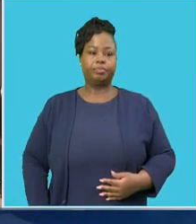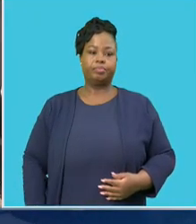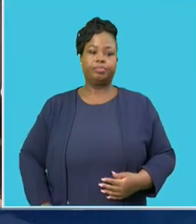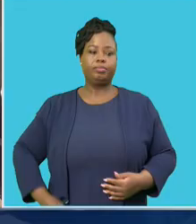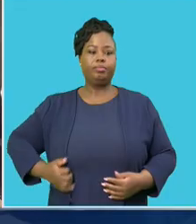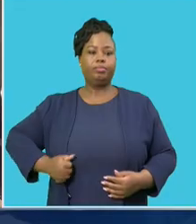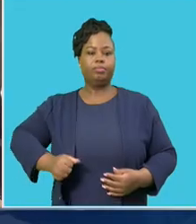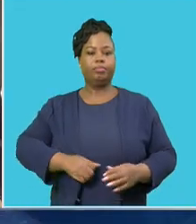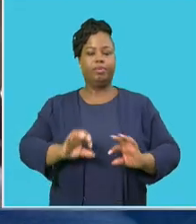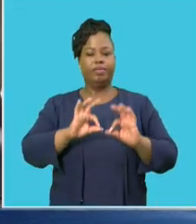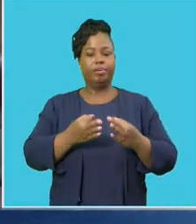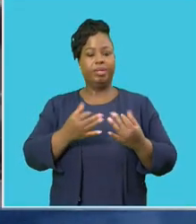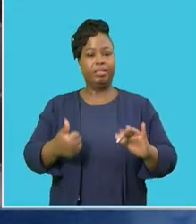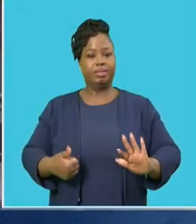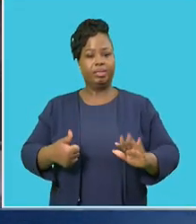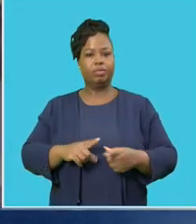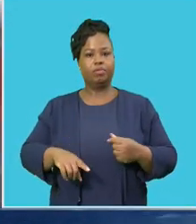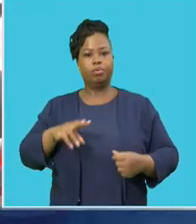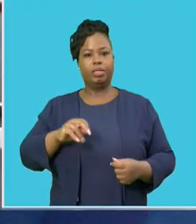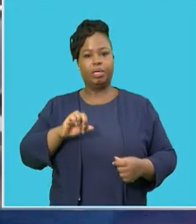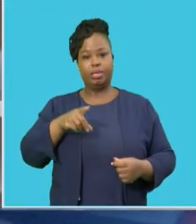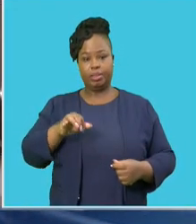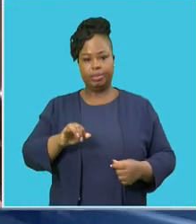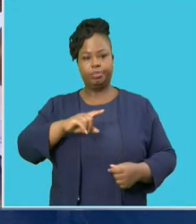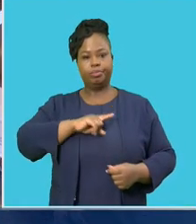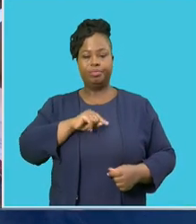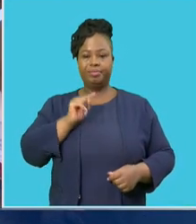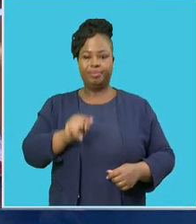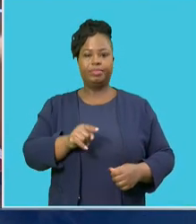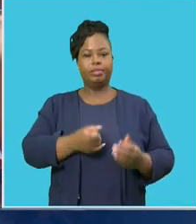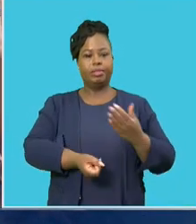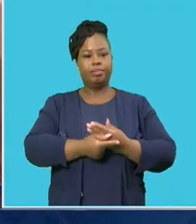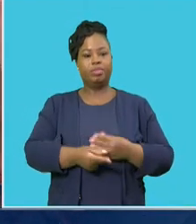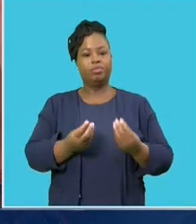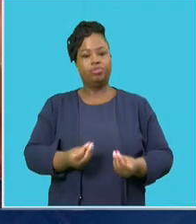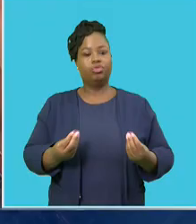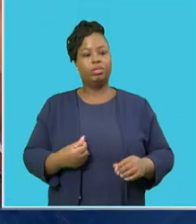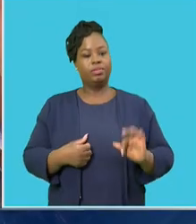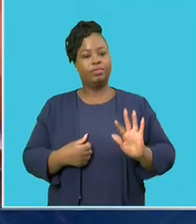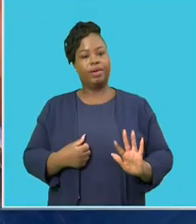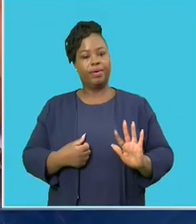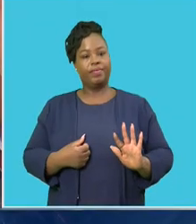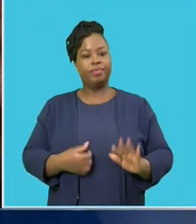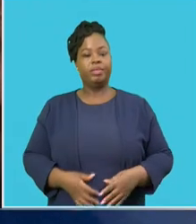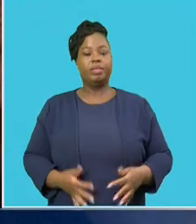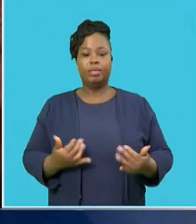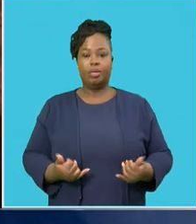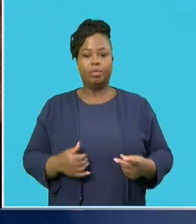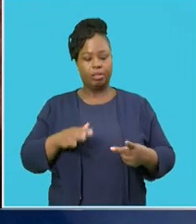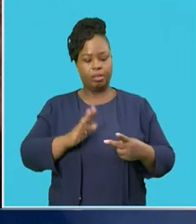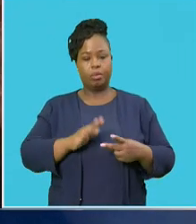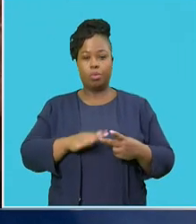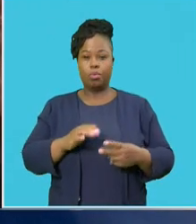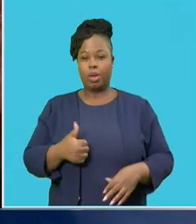mdeni ya isu upainda weni ya senaleti glandela si skamewo she is ngani zintlanu go bandayo kwa tse yoto